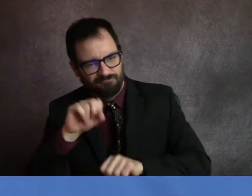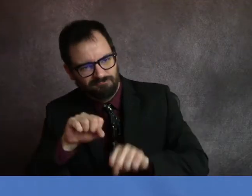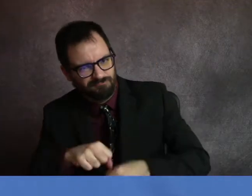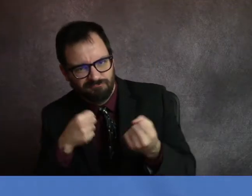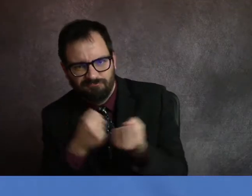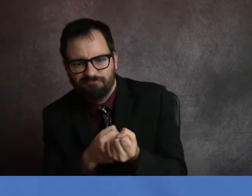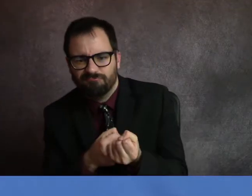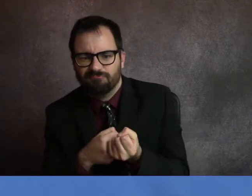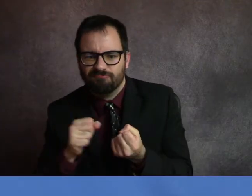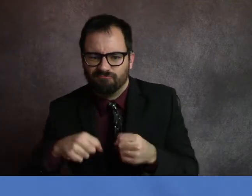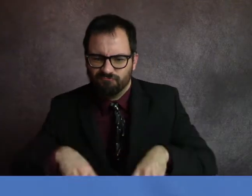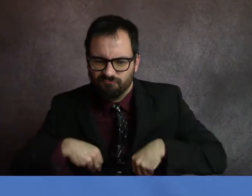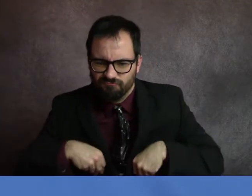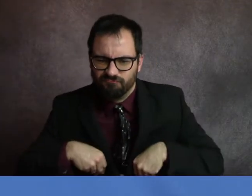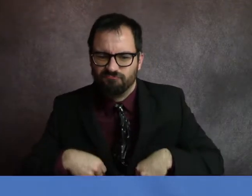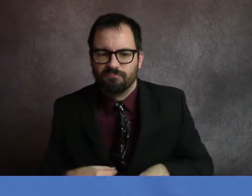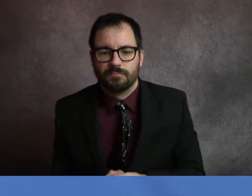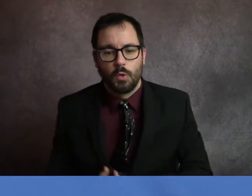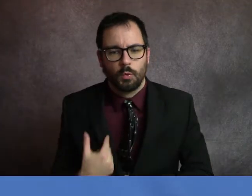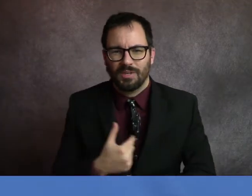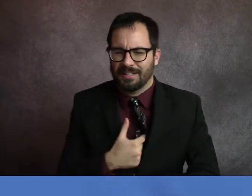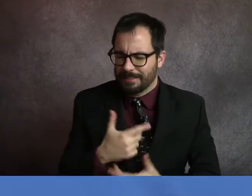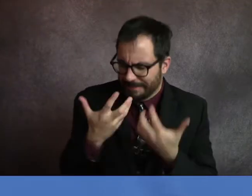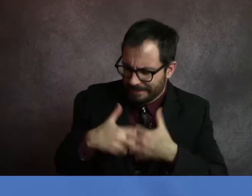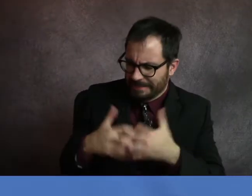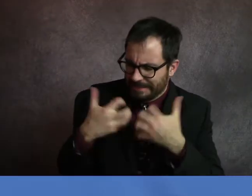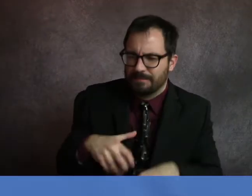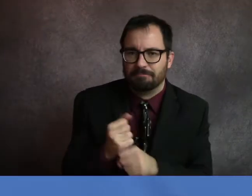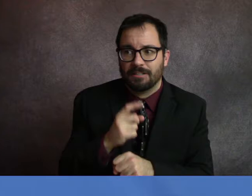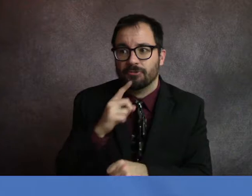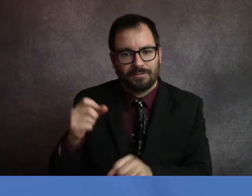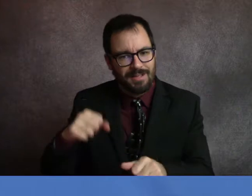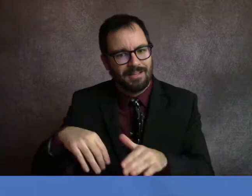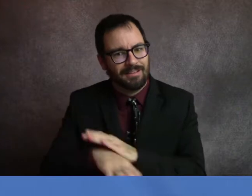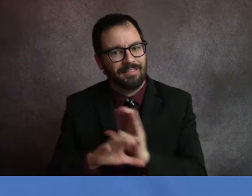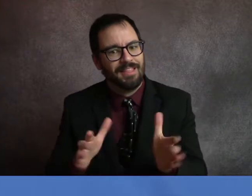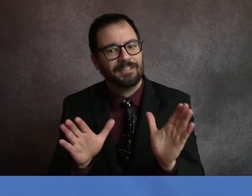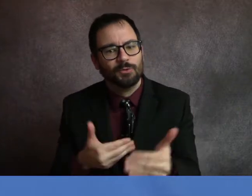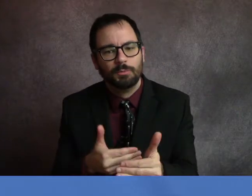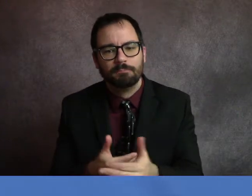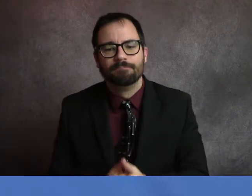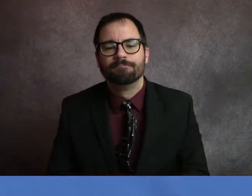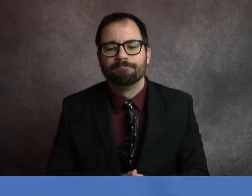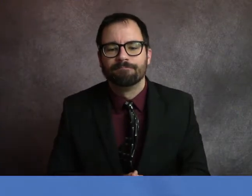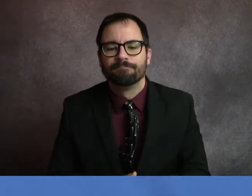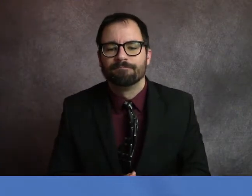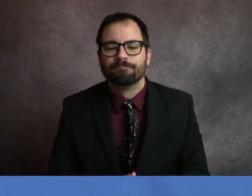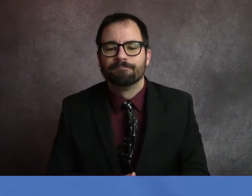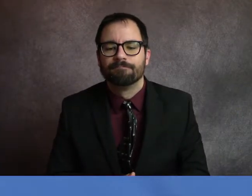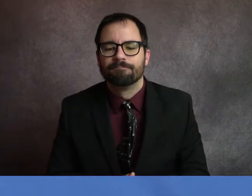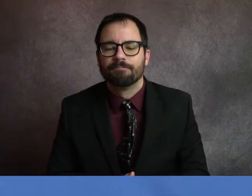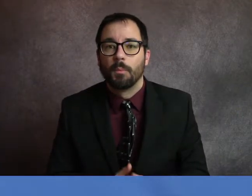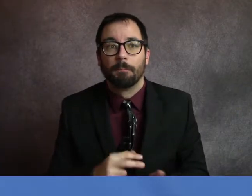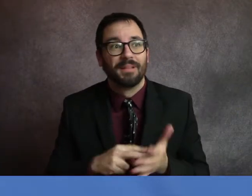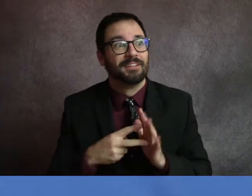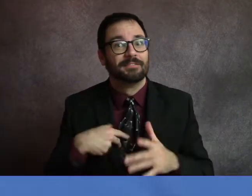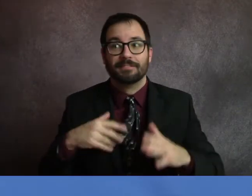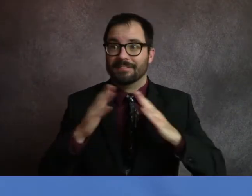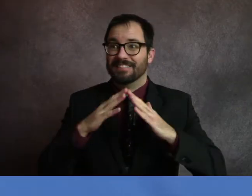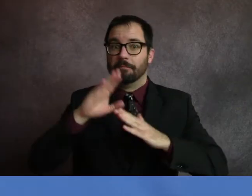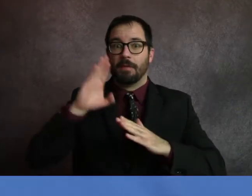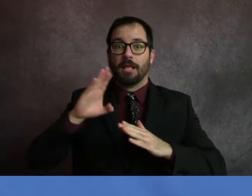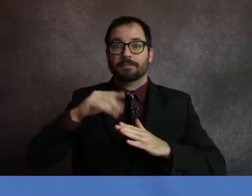can to get them back into the classroom. And that's part of what today's actions are all about. When we reduce non-essential activity so